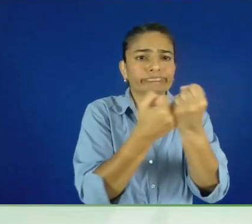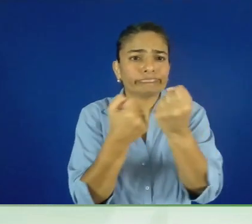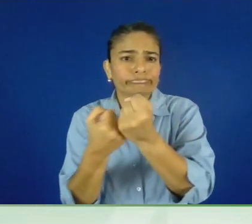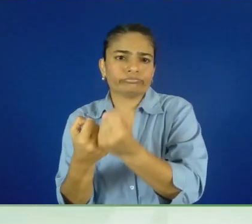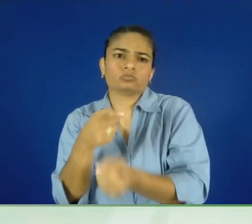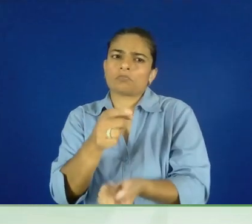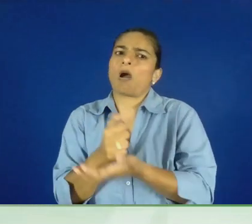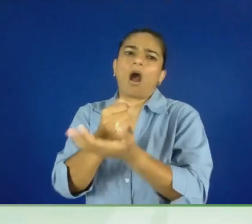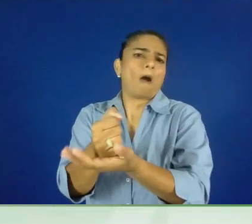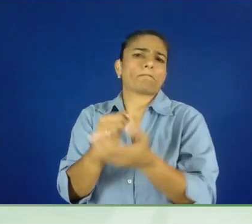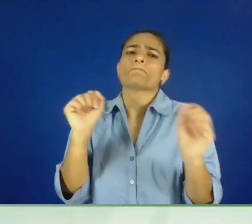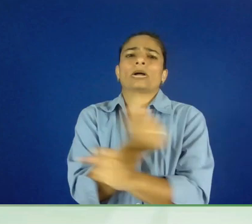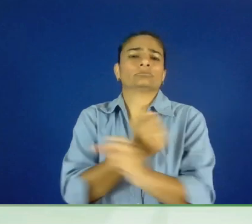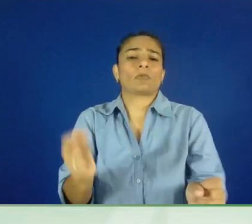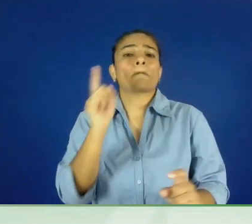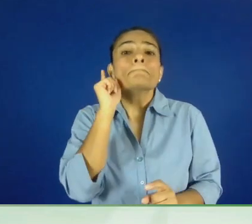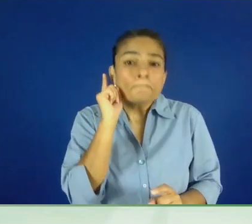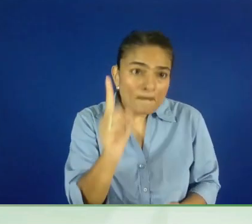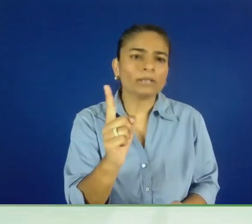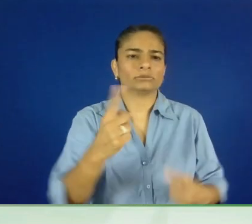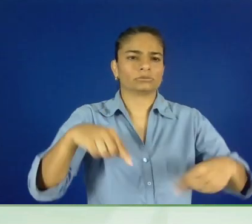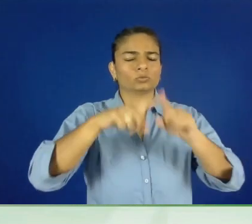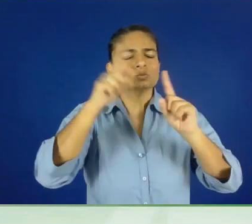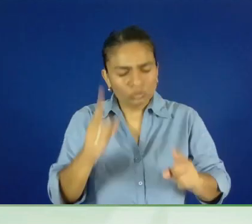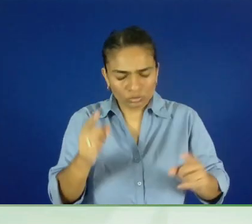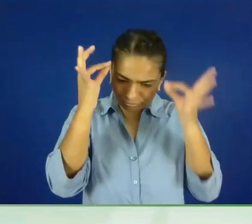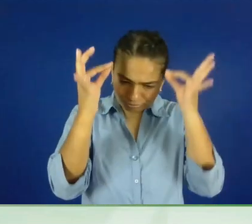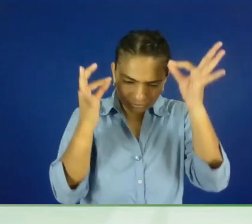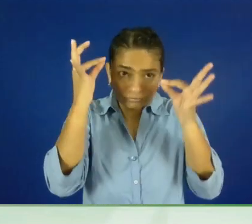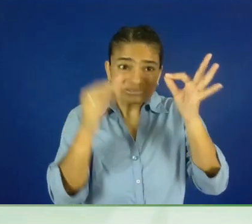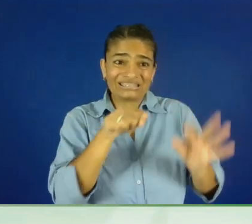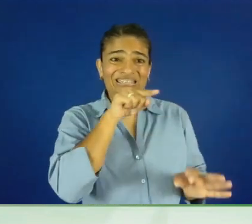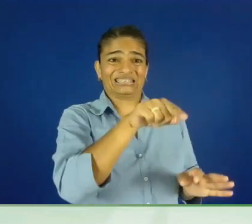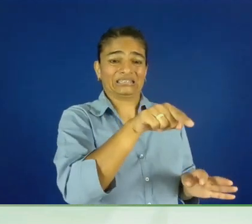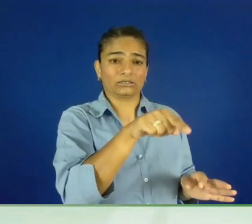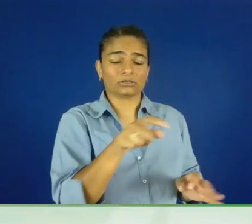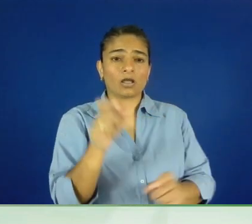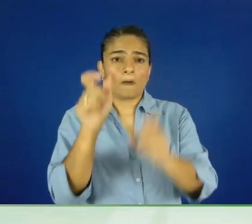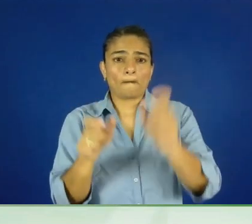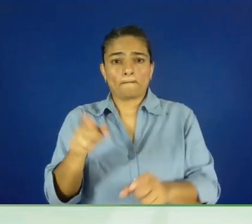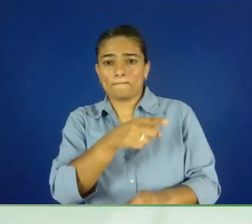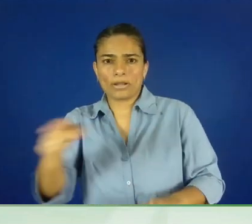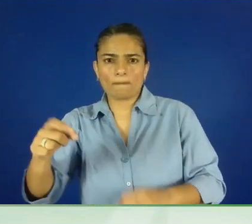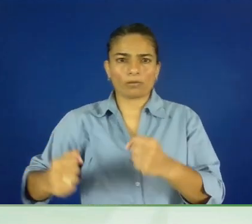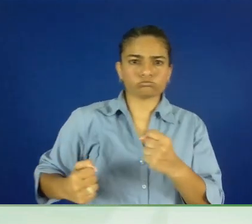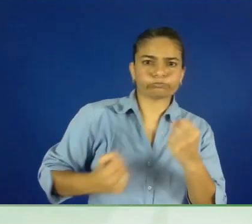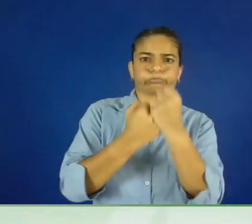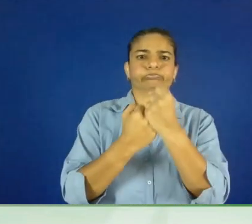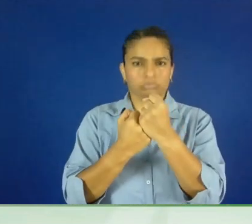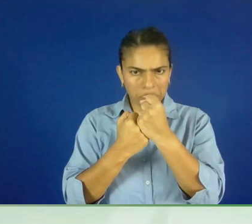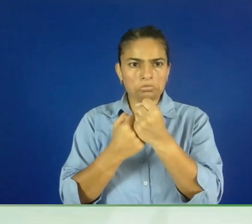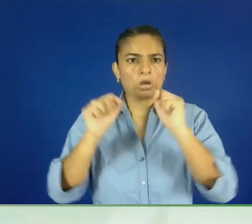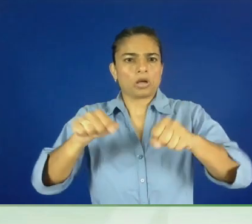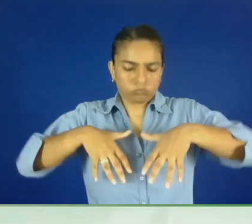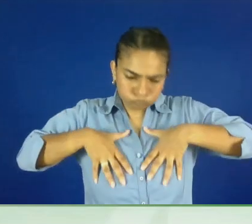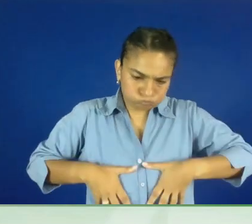have to think about, that if we bring tools into the workplace, they can also be used in the workplace. For example,